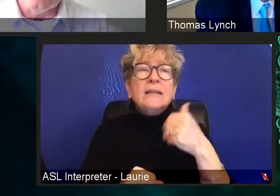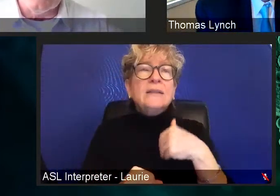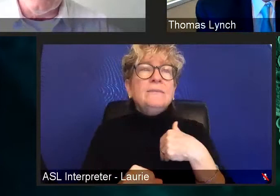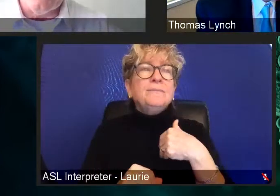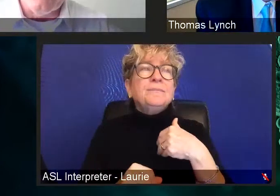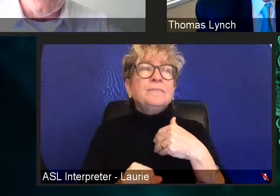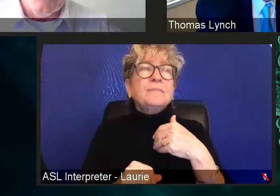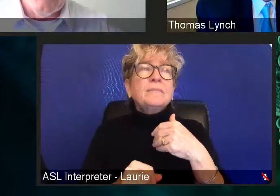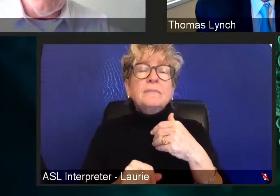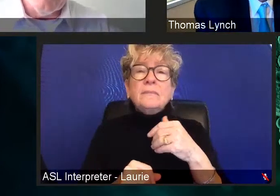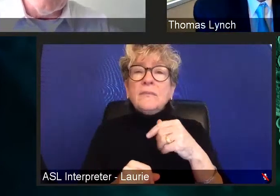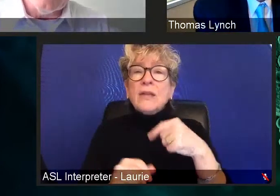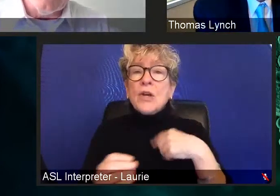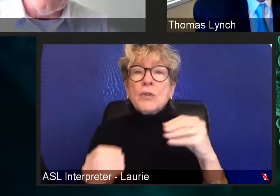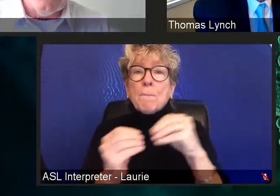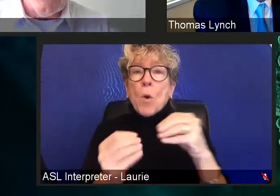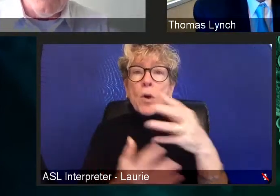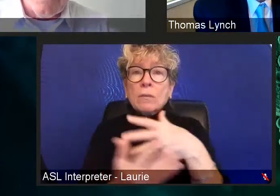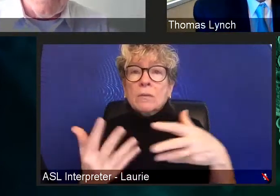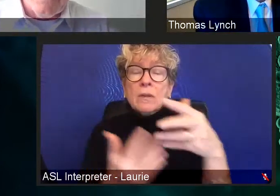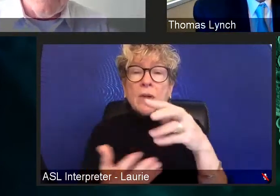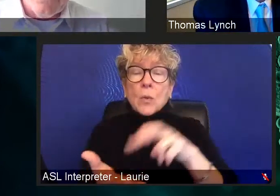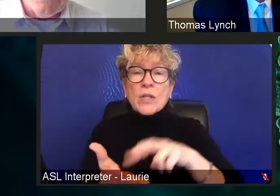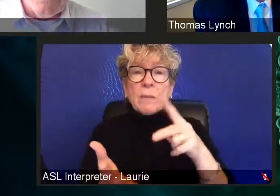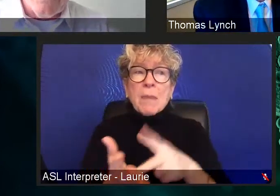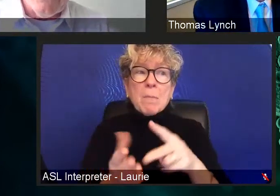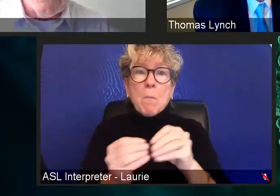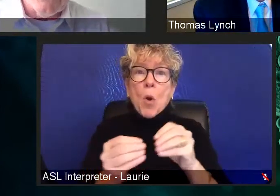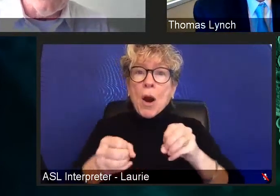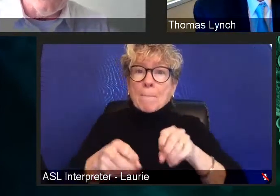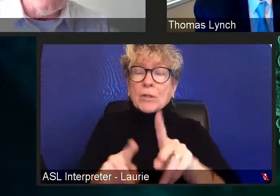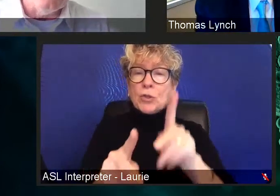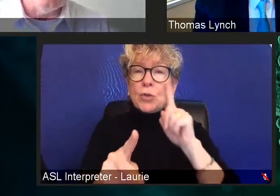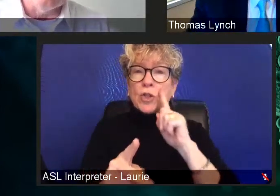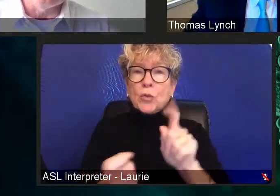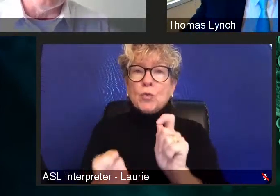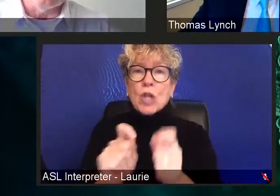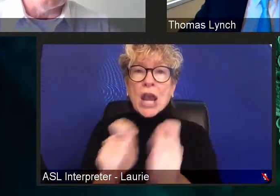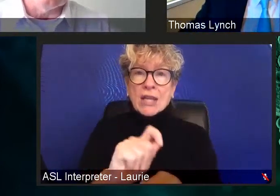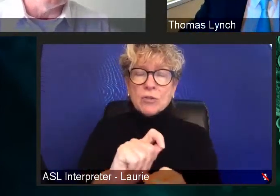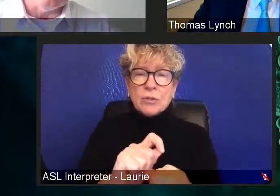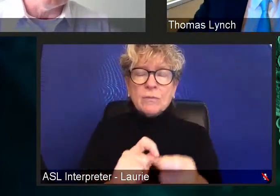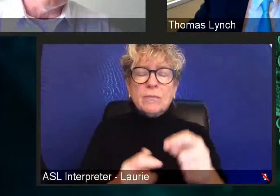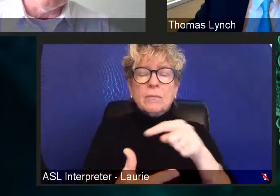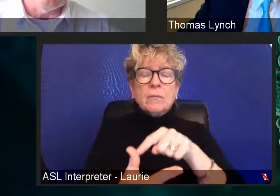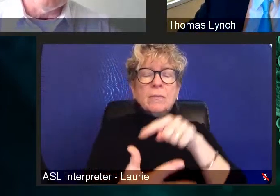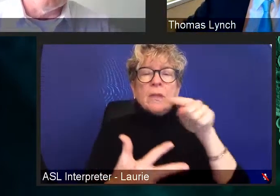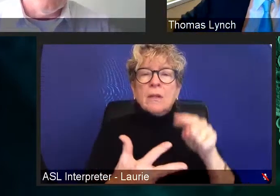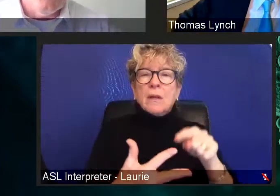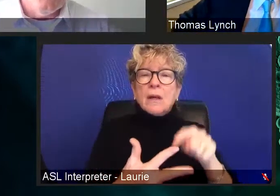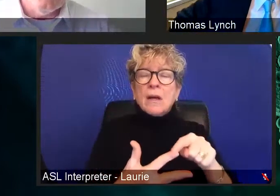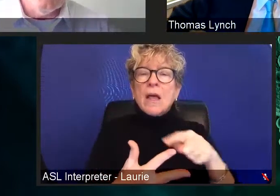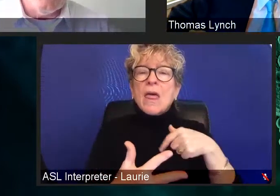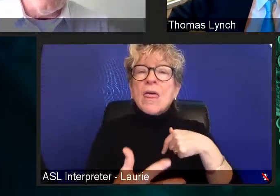virus circulating. But we've also, of course, encountered situations where the virus is infecting people who